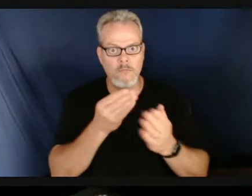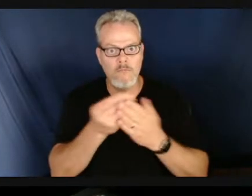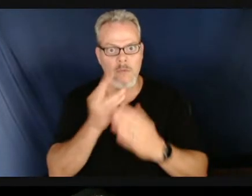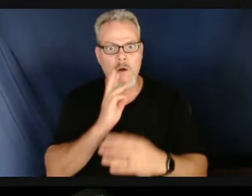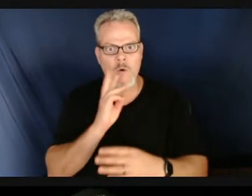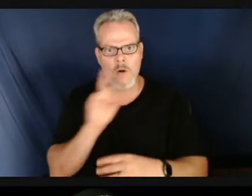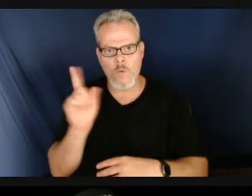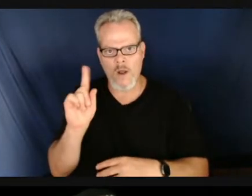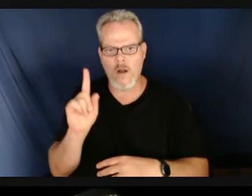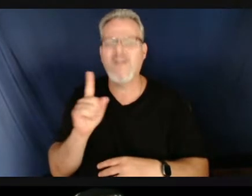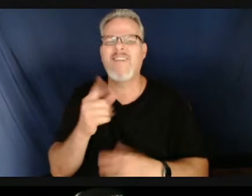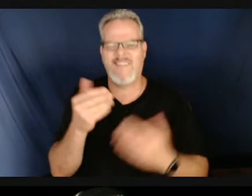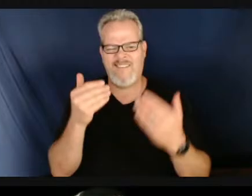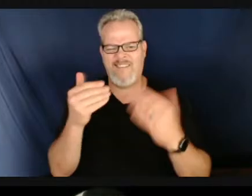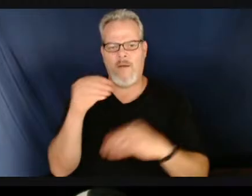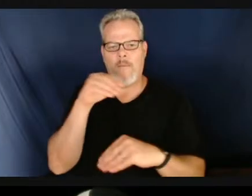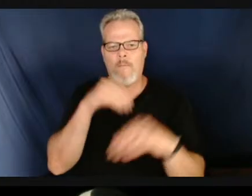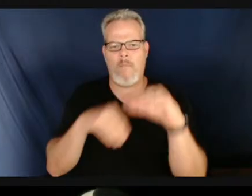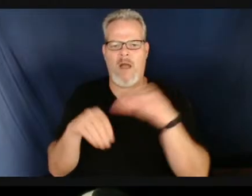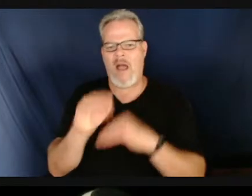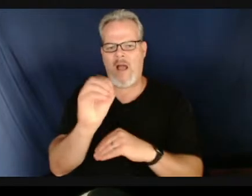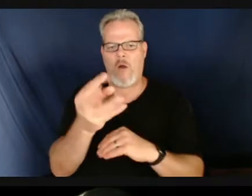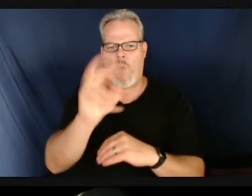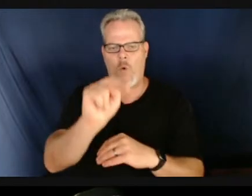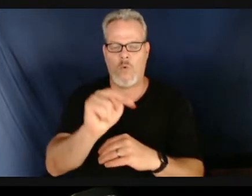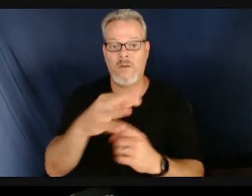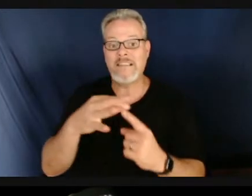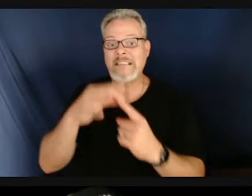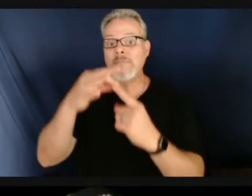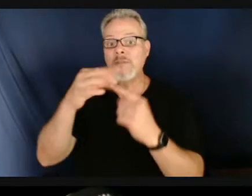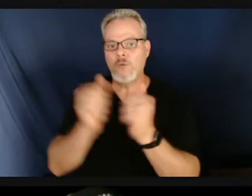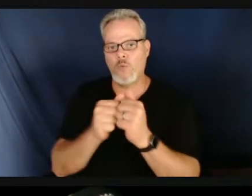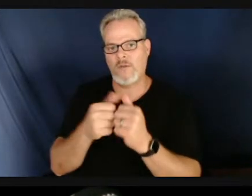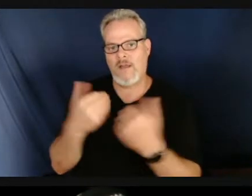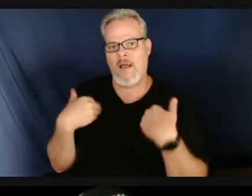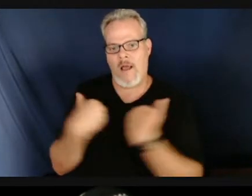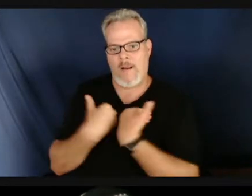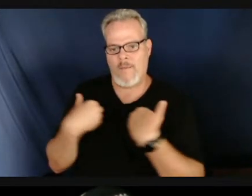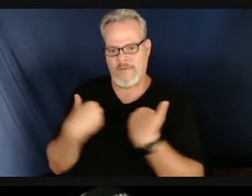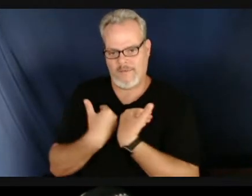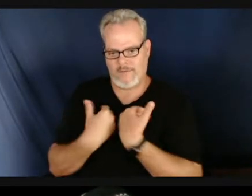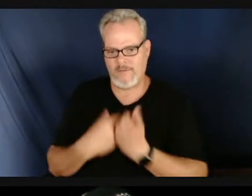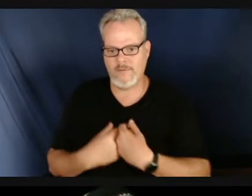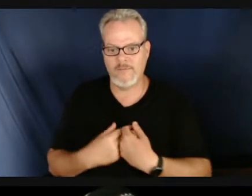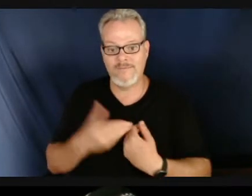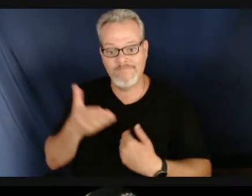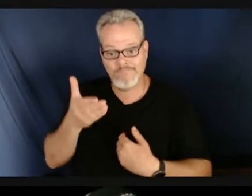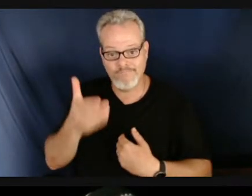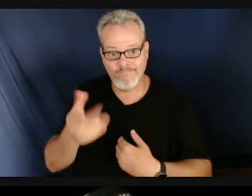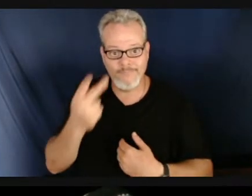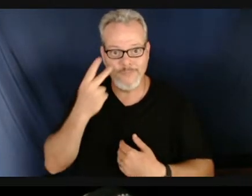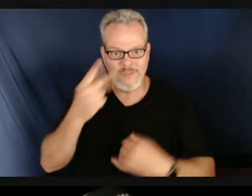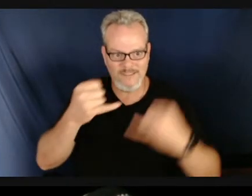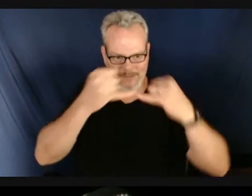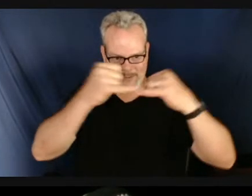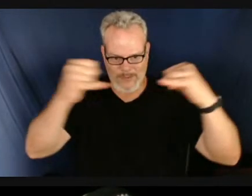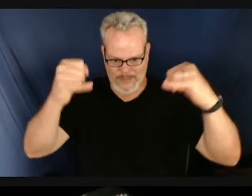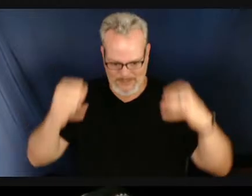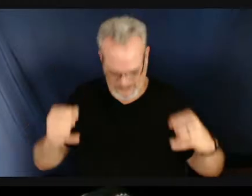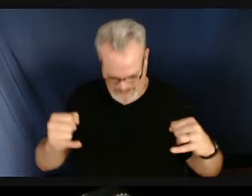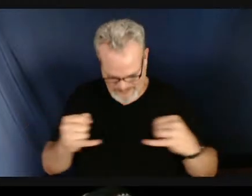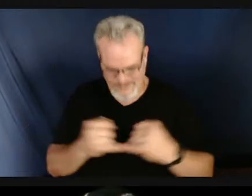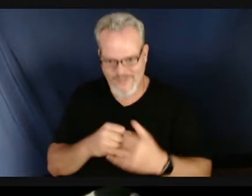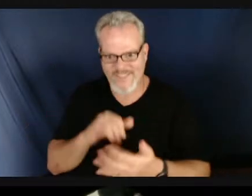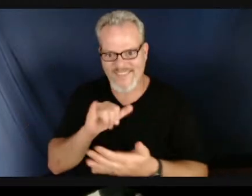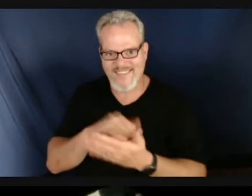own, especially if you have pets. There are the viewing areas. They are everywhere from